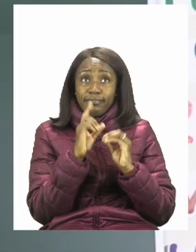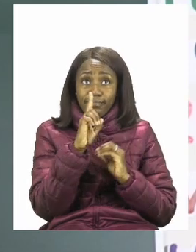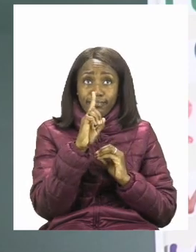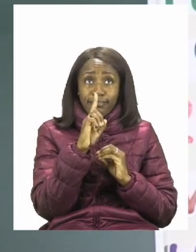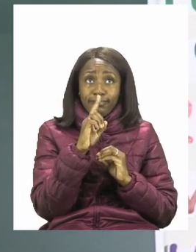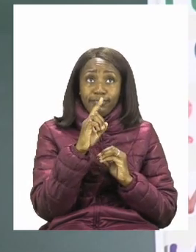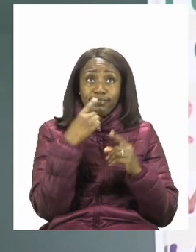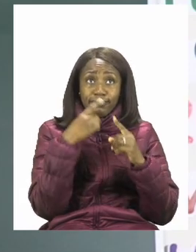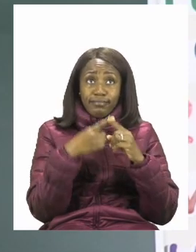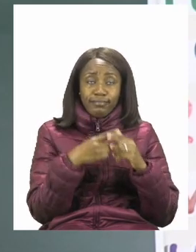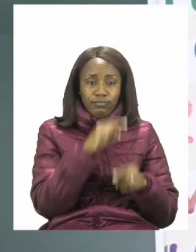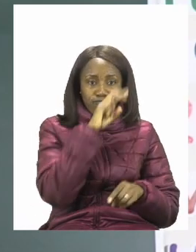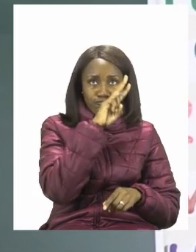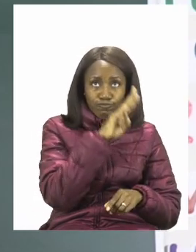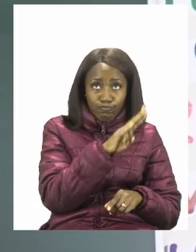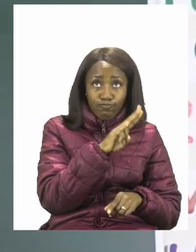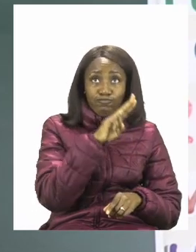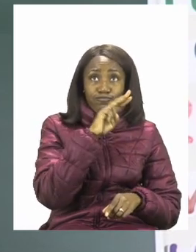number